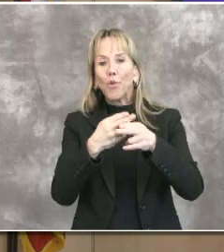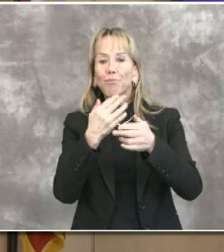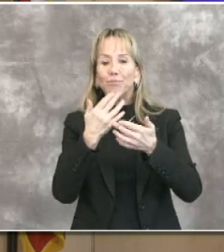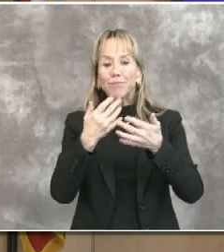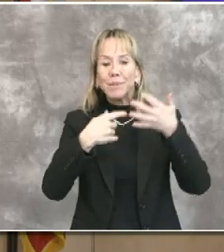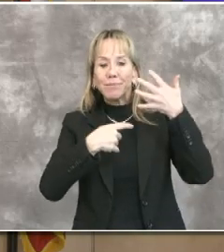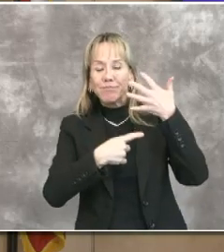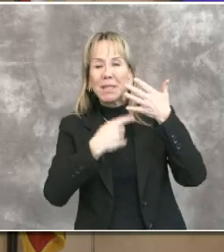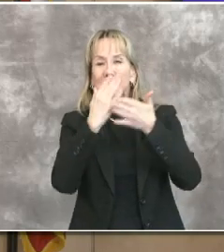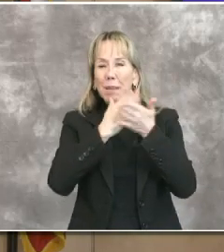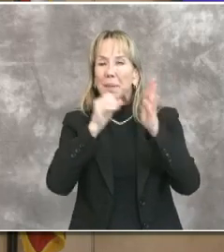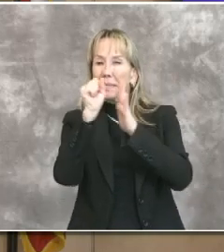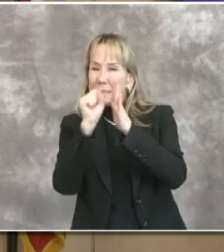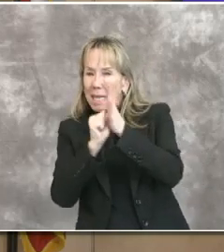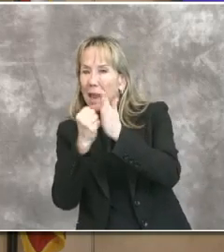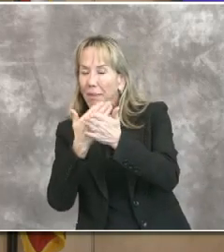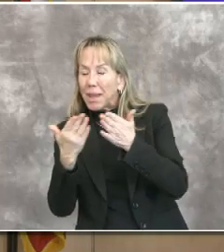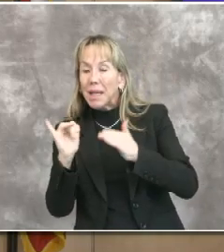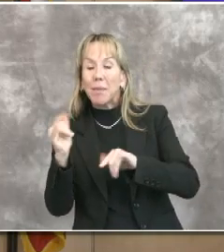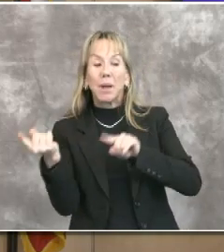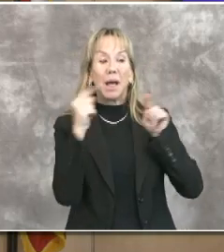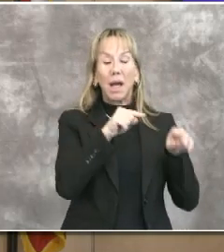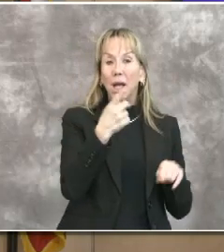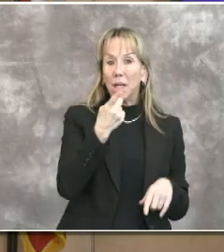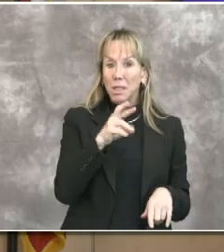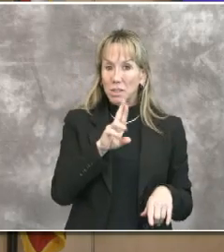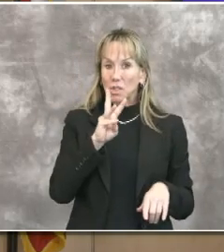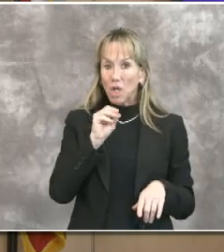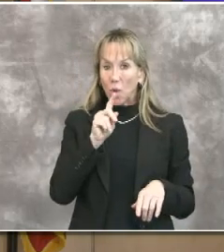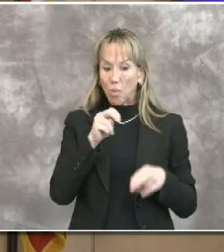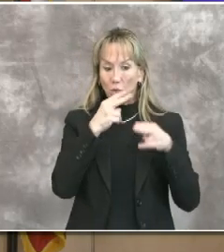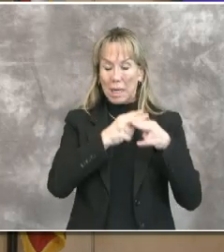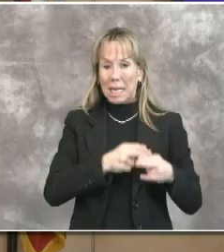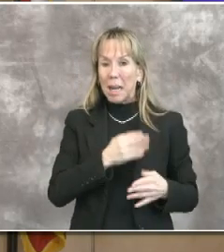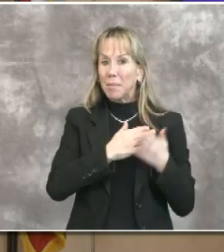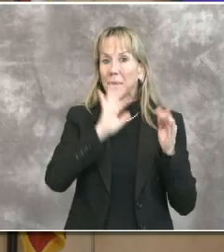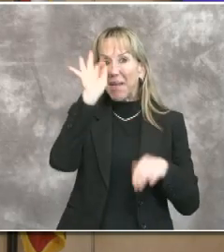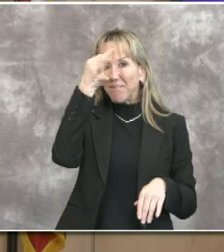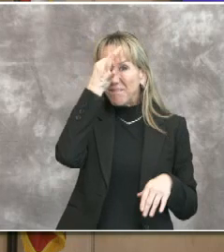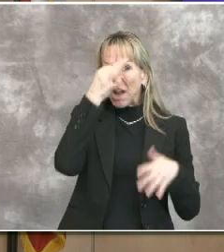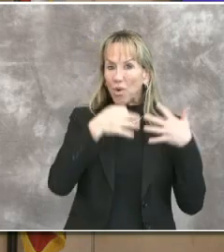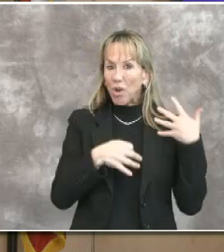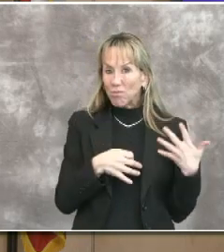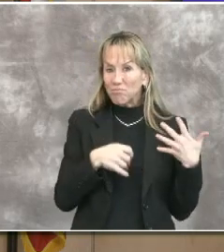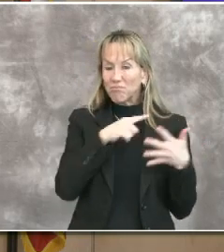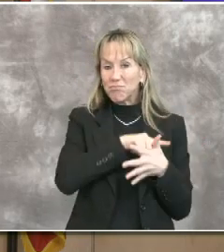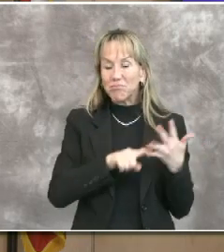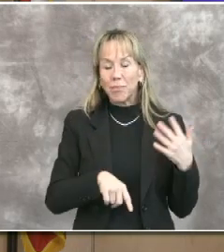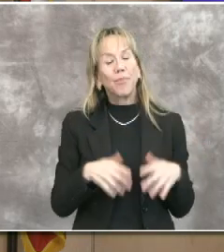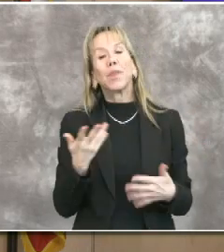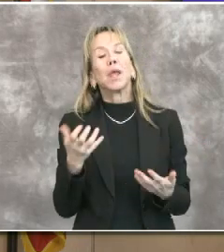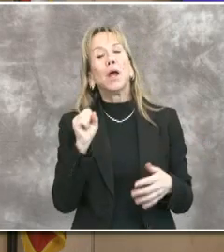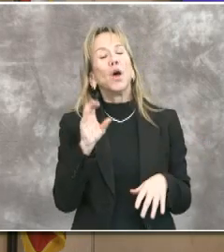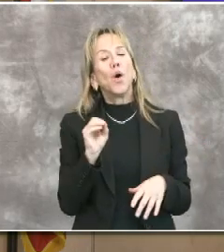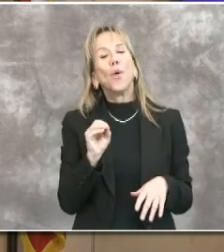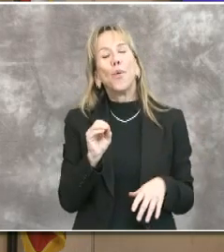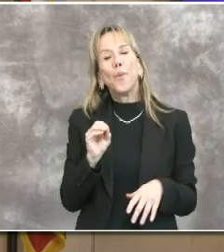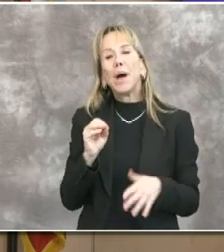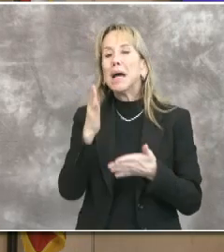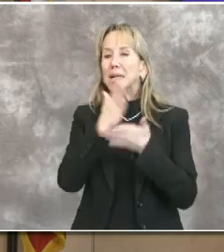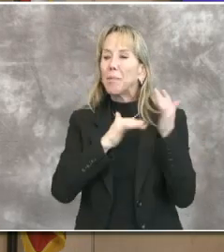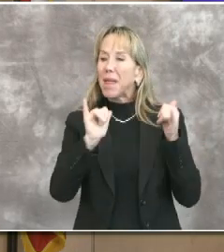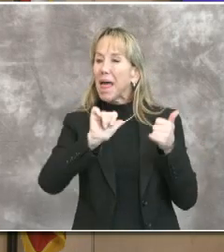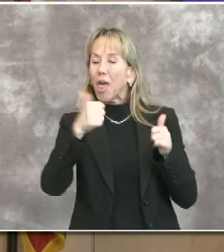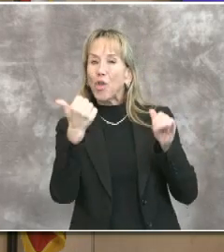and Dr. Wooten alluded to some of the federal guidance about things that should be considered in reopening, along with Dr. Wooten walking us through some of the metrics